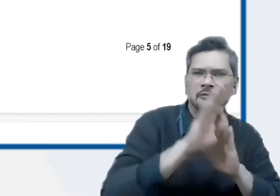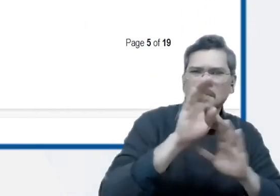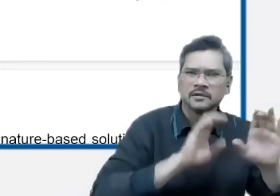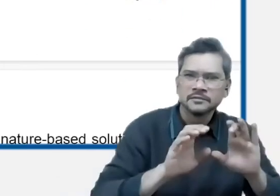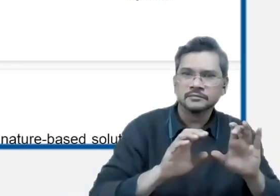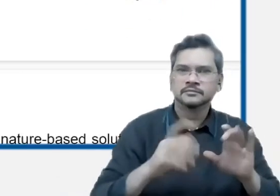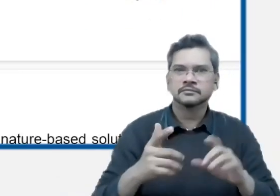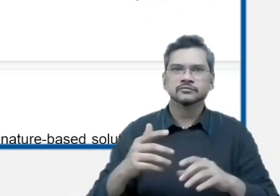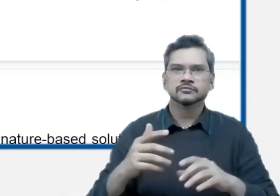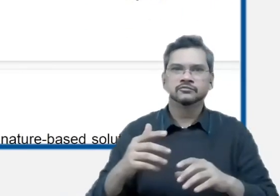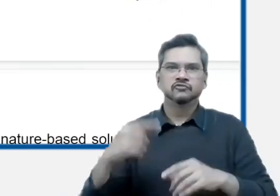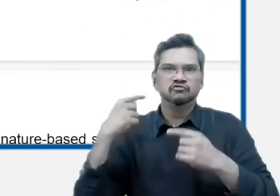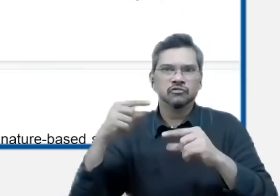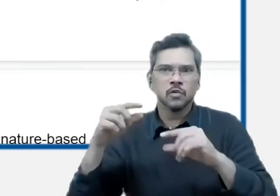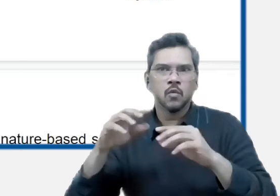8,